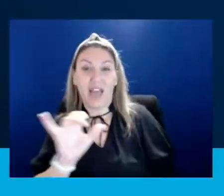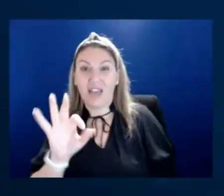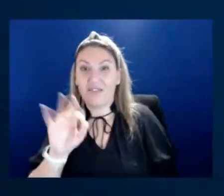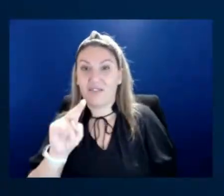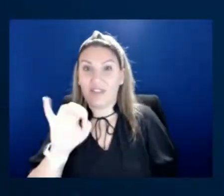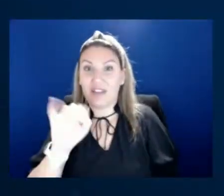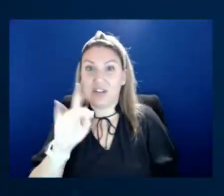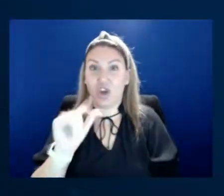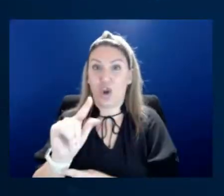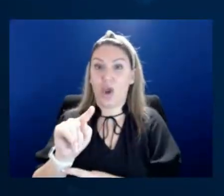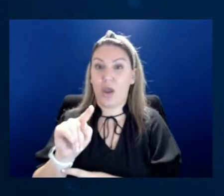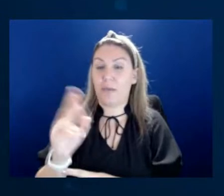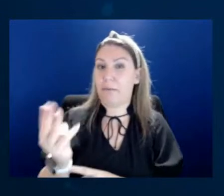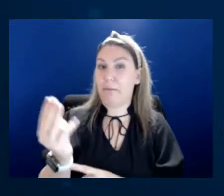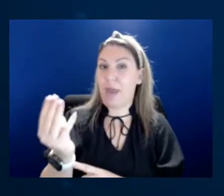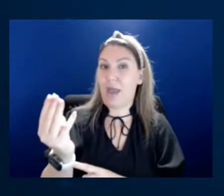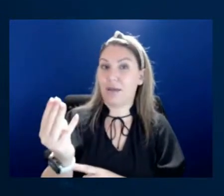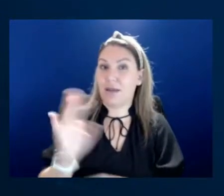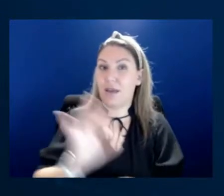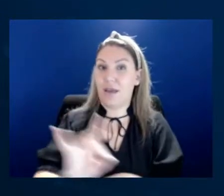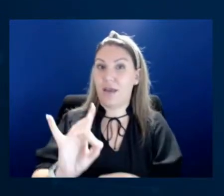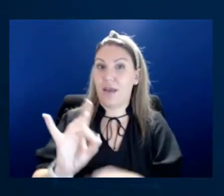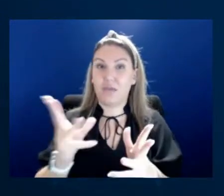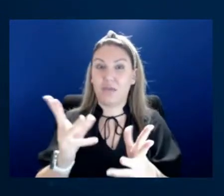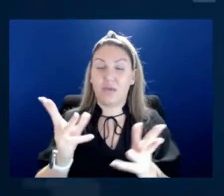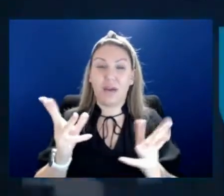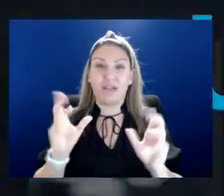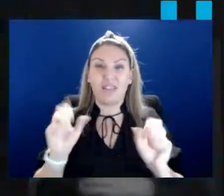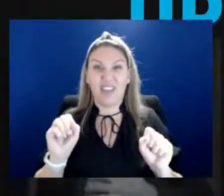8. What can be done to stop this alarming trend?